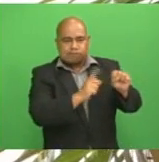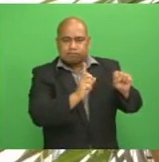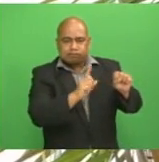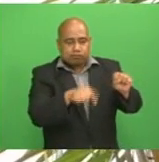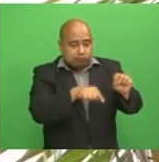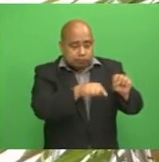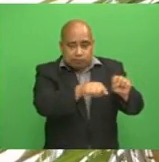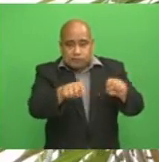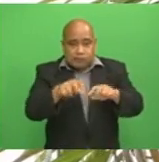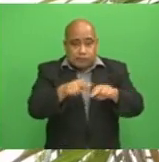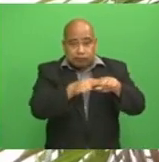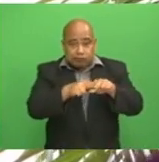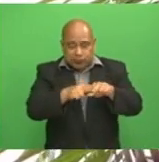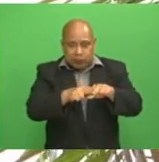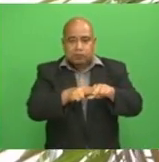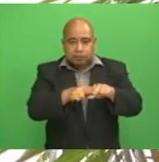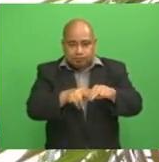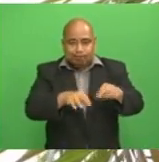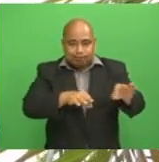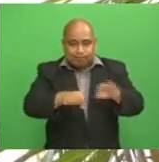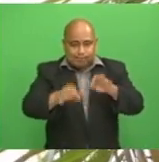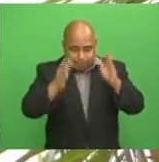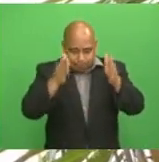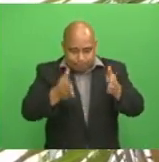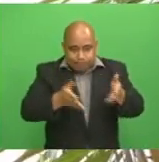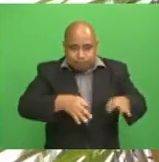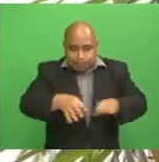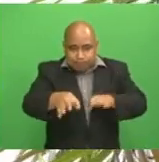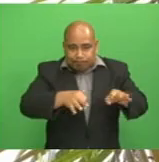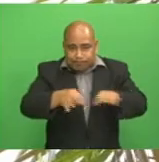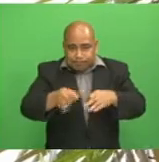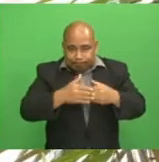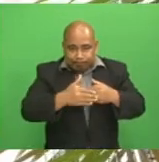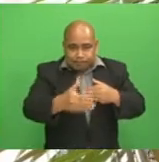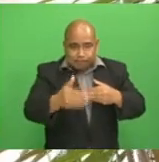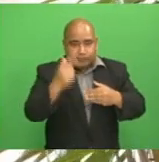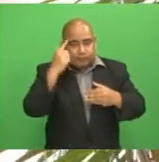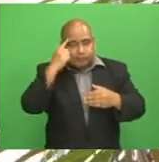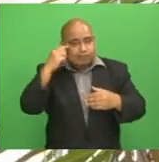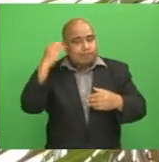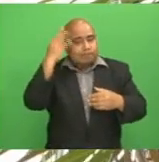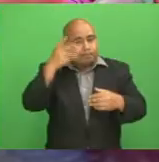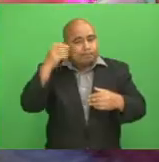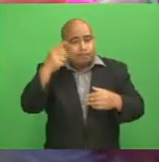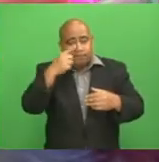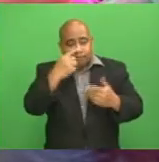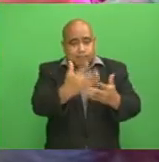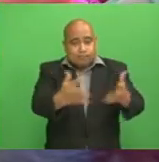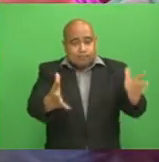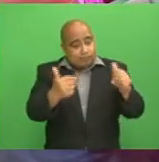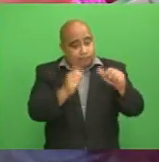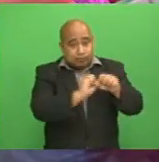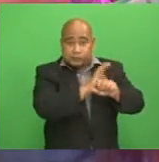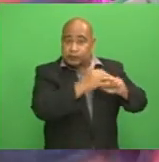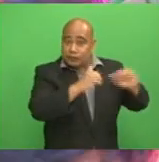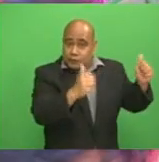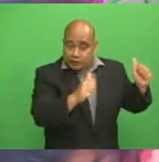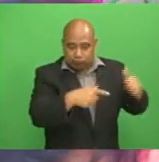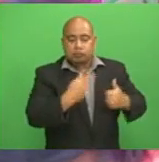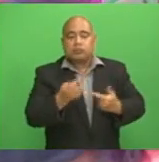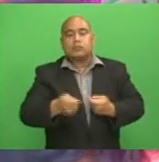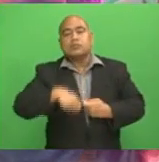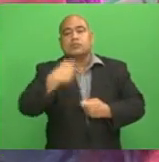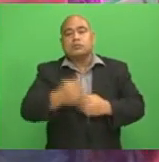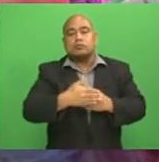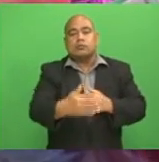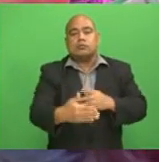assessment on how we responsibly take Fiji forward into the post-COVID era. Bainimarama also told villagers